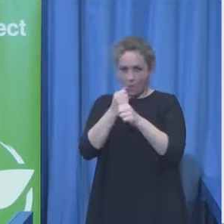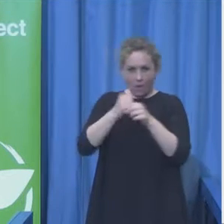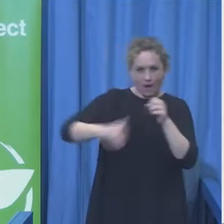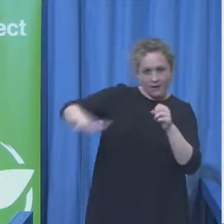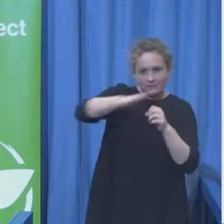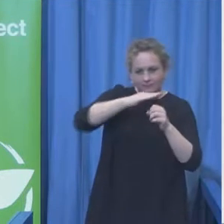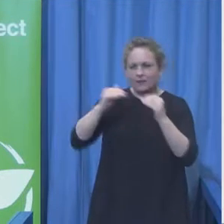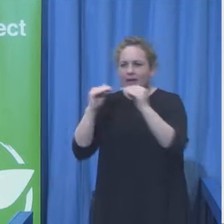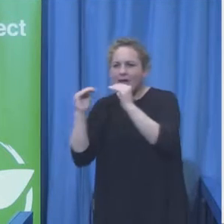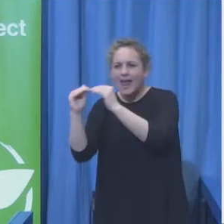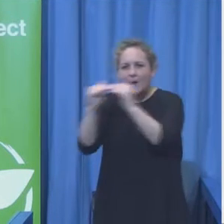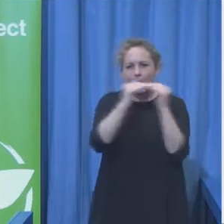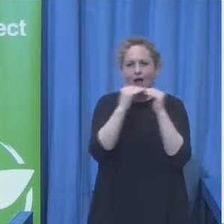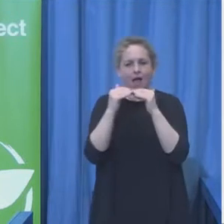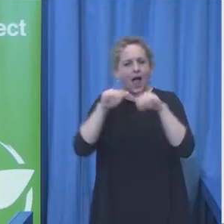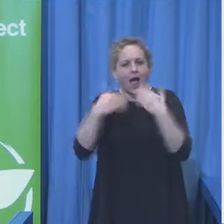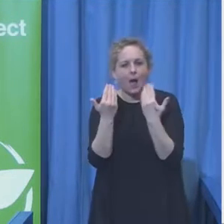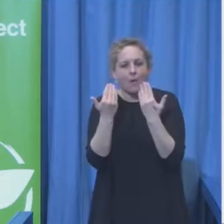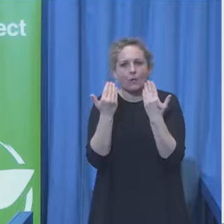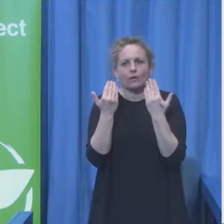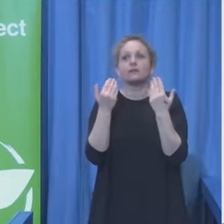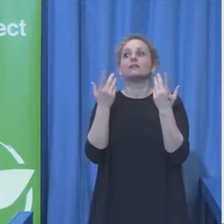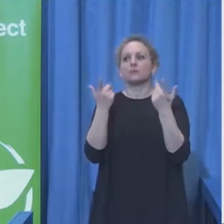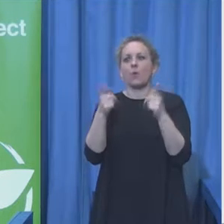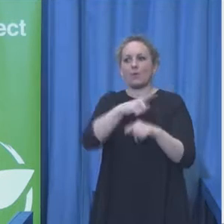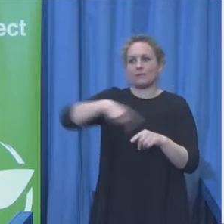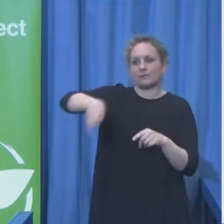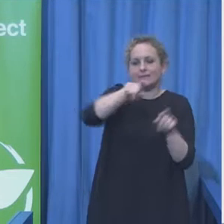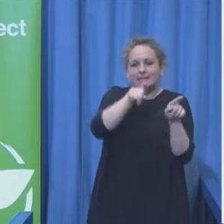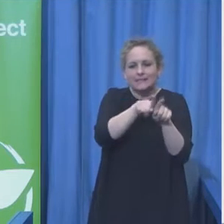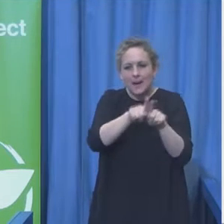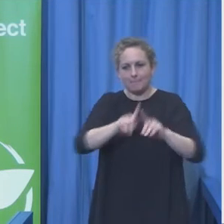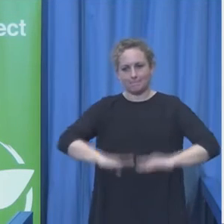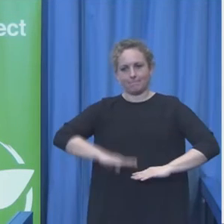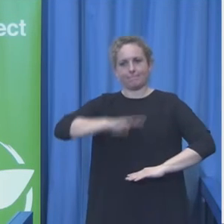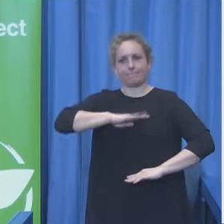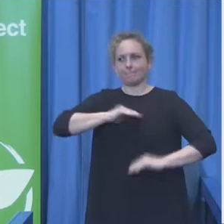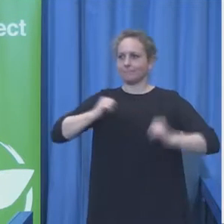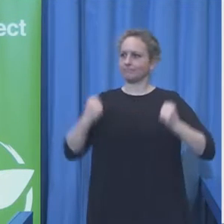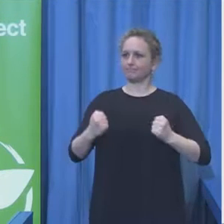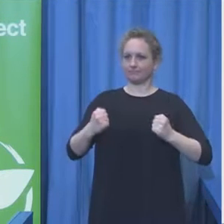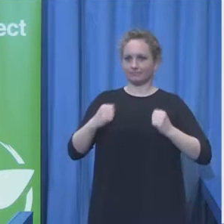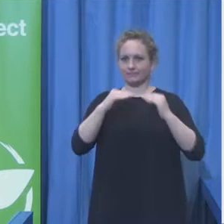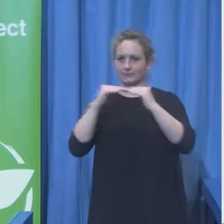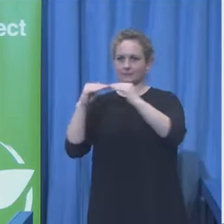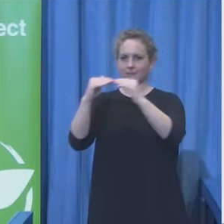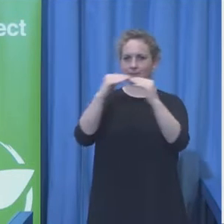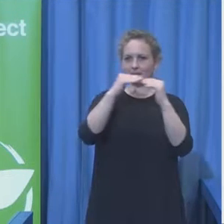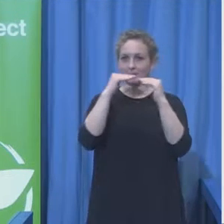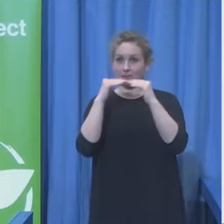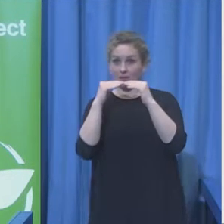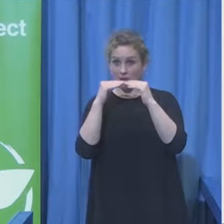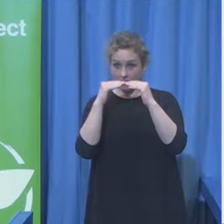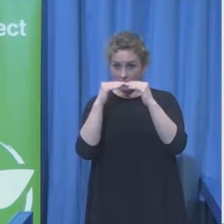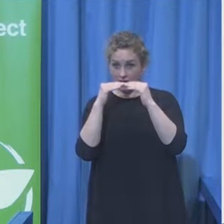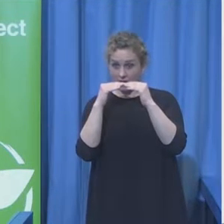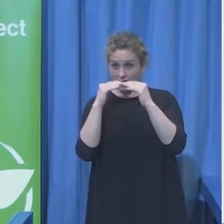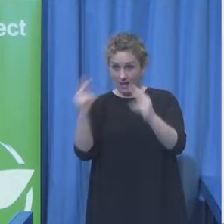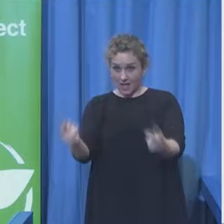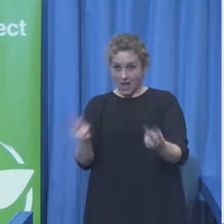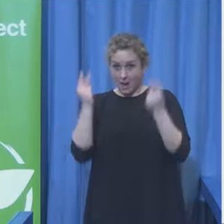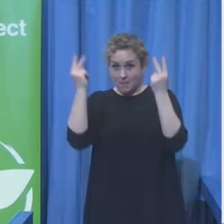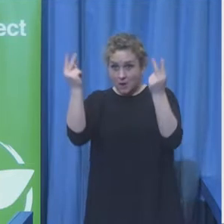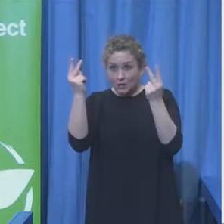is really what's very important about the Goal 8, the equality and the equity, both. What we